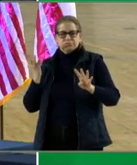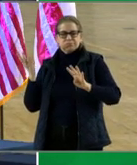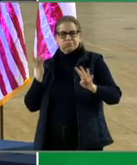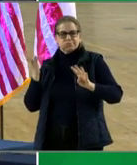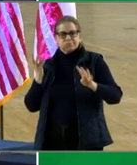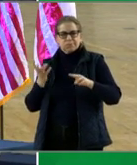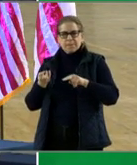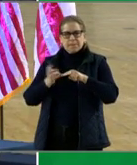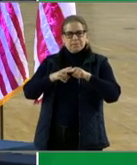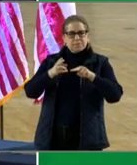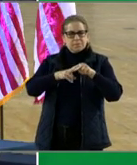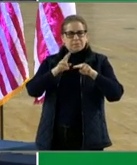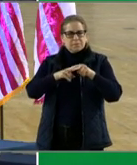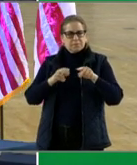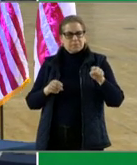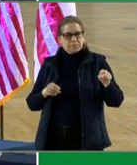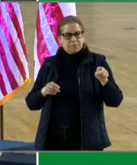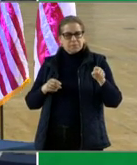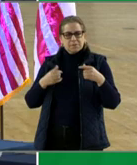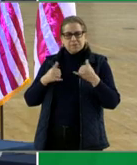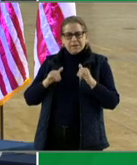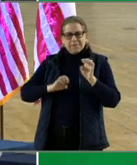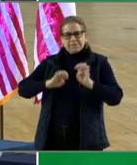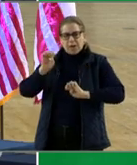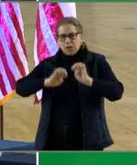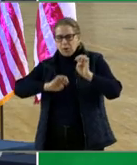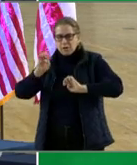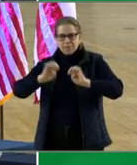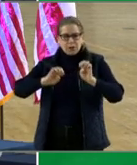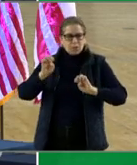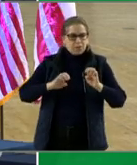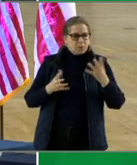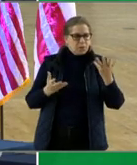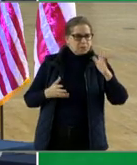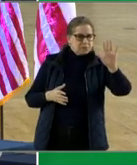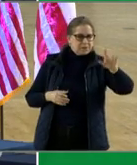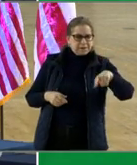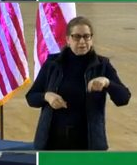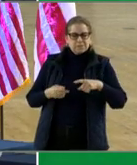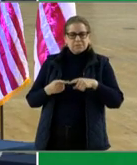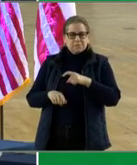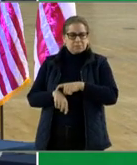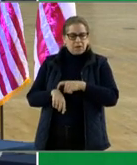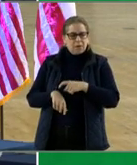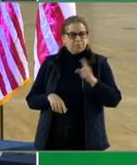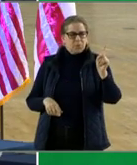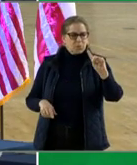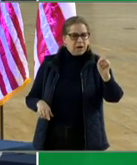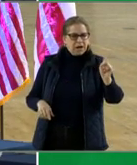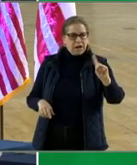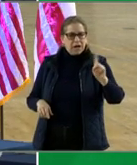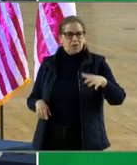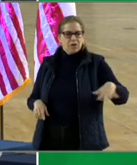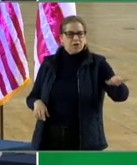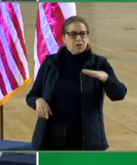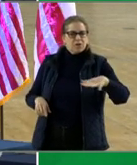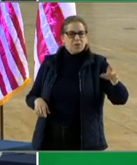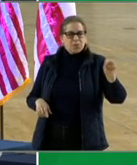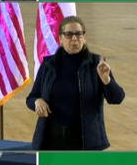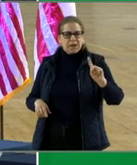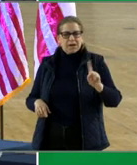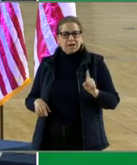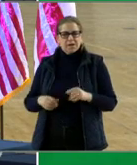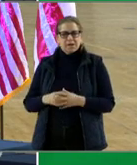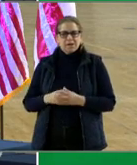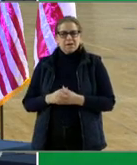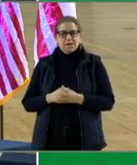still evaluating the need and the timing and the location if we had kind of a mass open facility, and which hospital would support